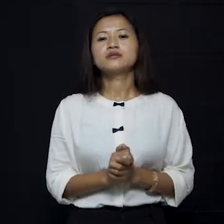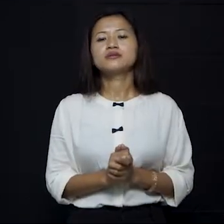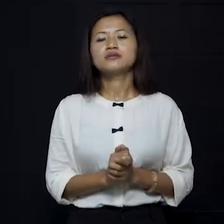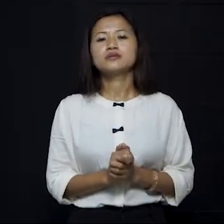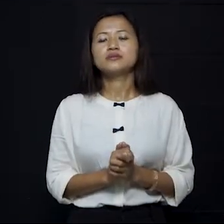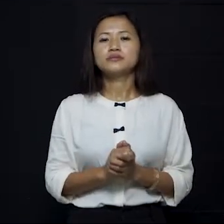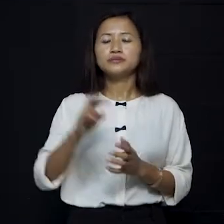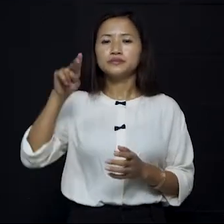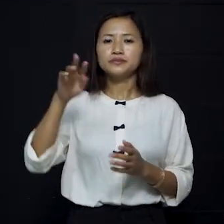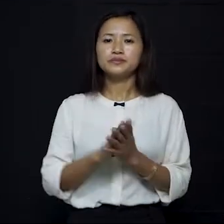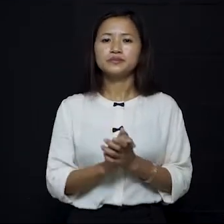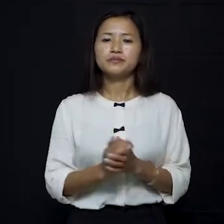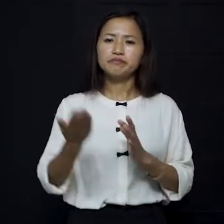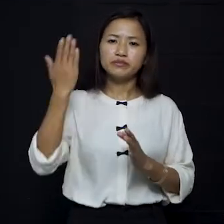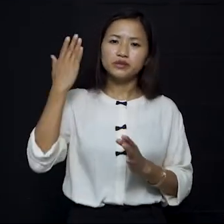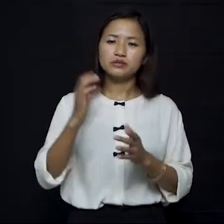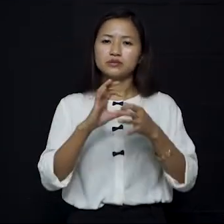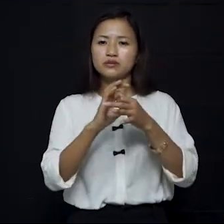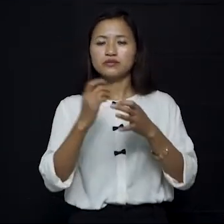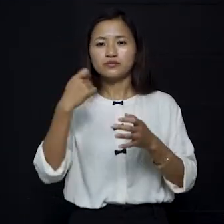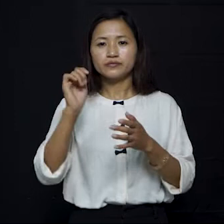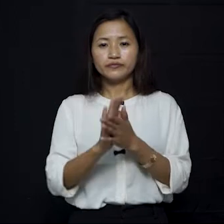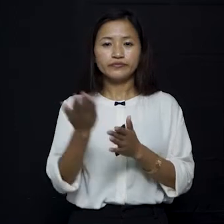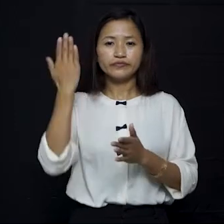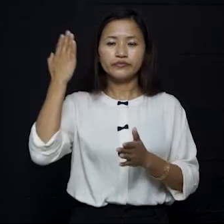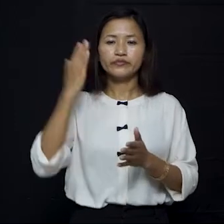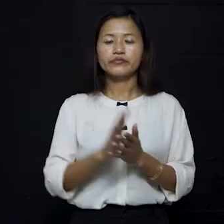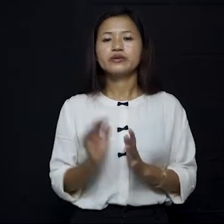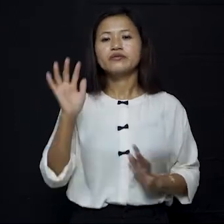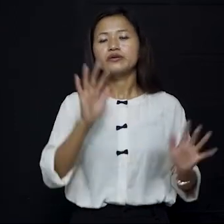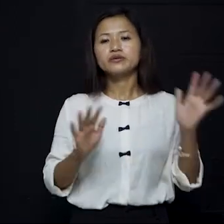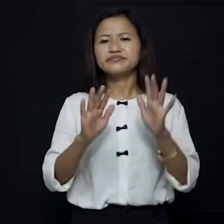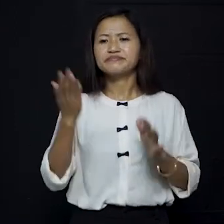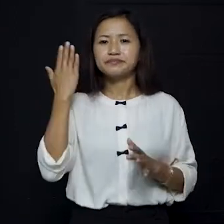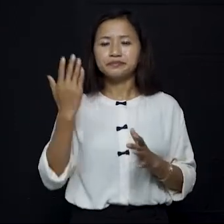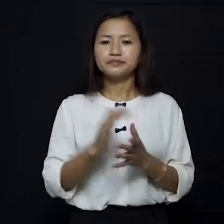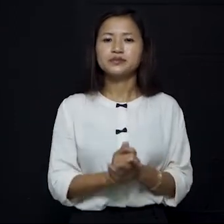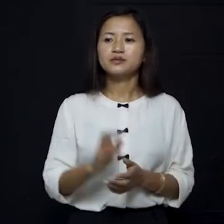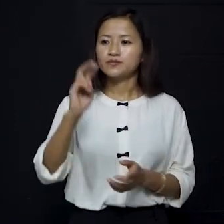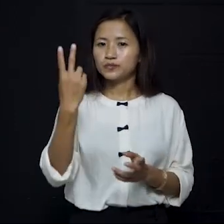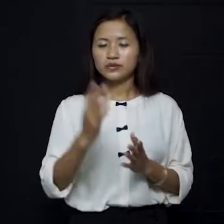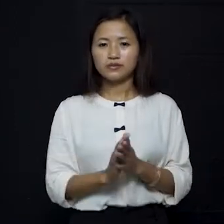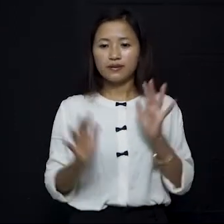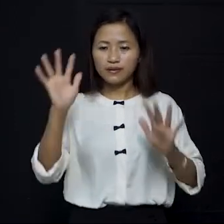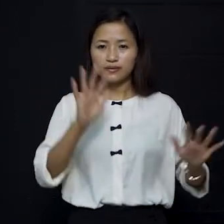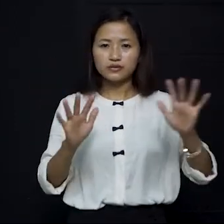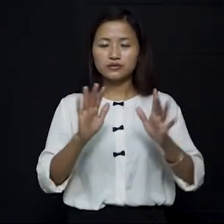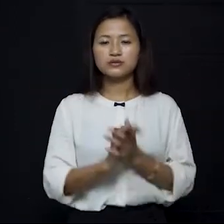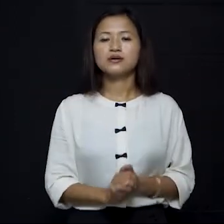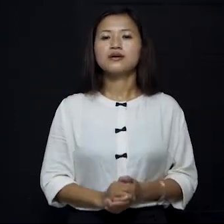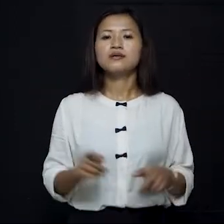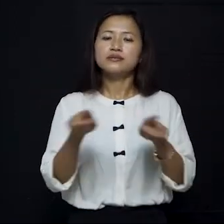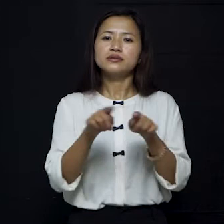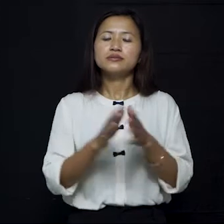Past perfect means past of the past. That is the earlier past action between the two actions. Like in present perfect